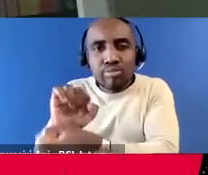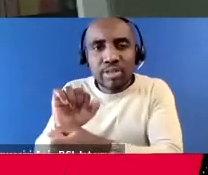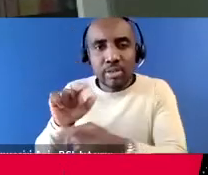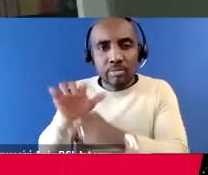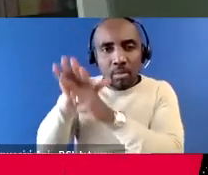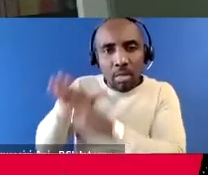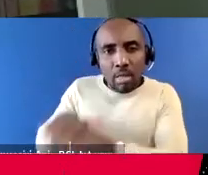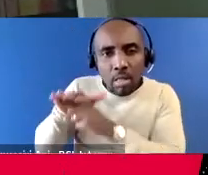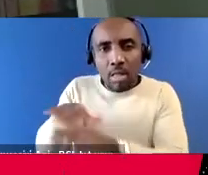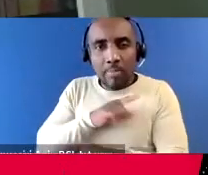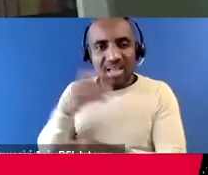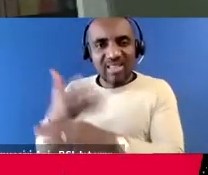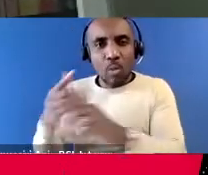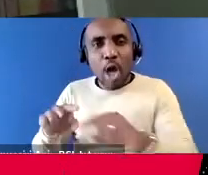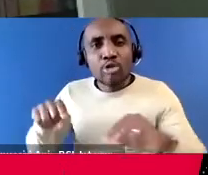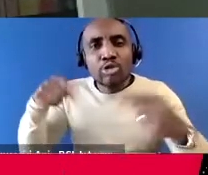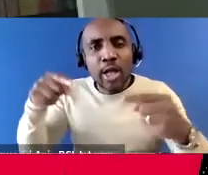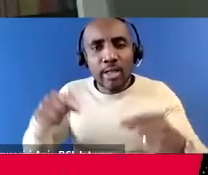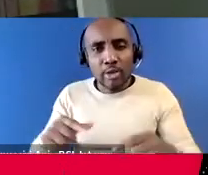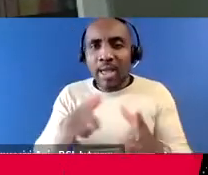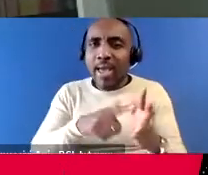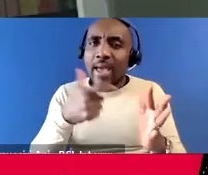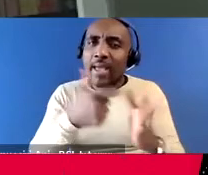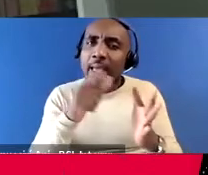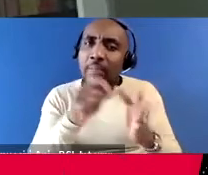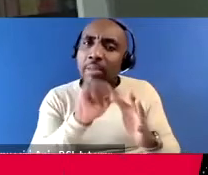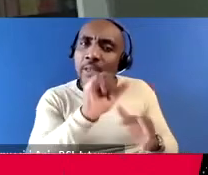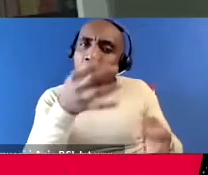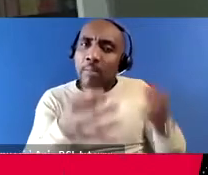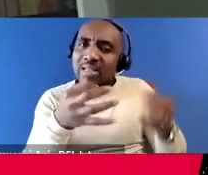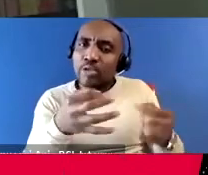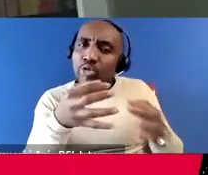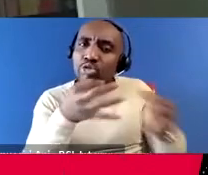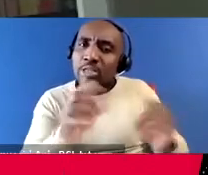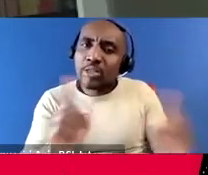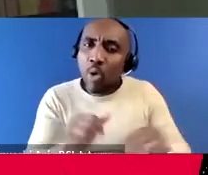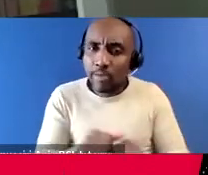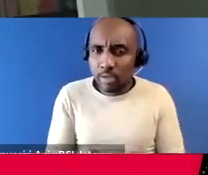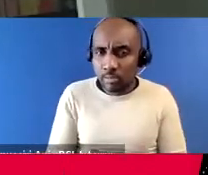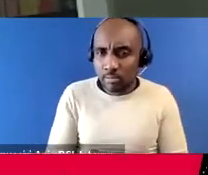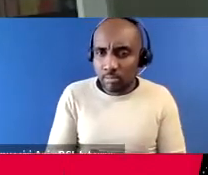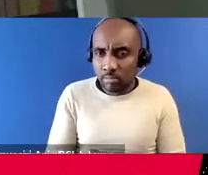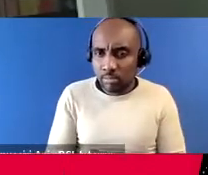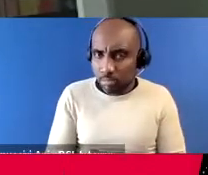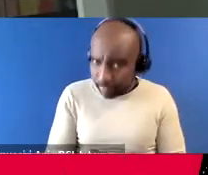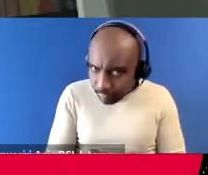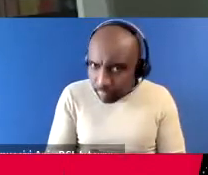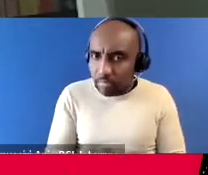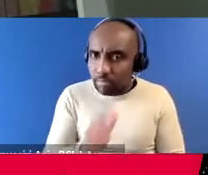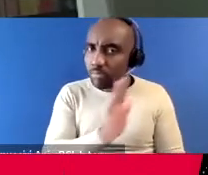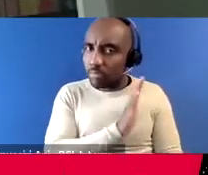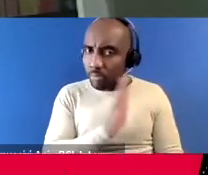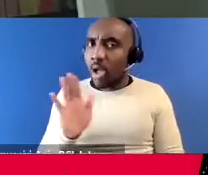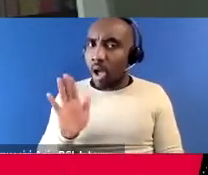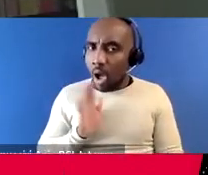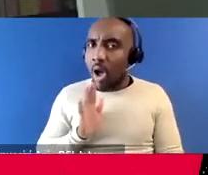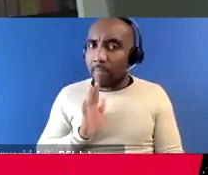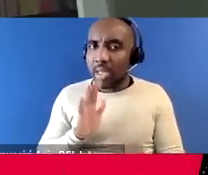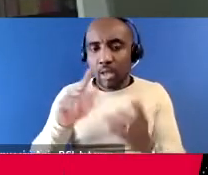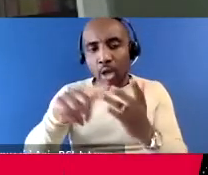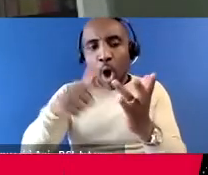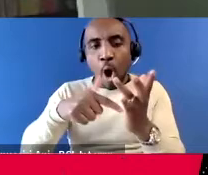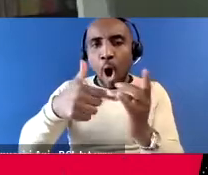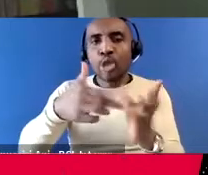of the work that they're doing. So what is the AKP political strategy? Militarization and neo-Ottoman